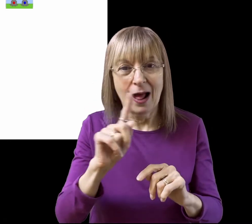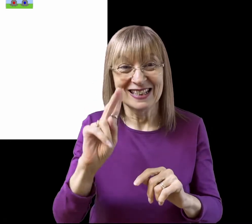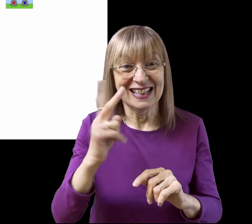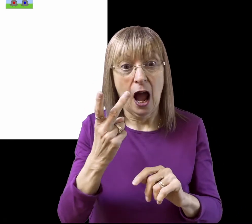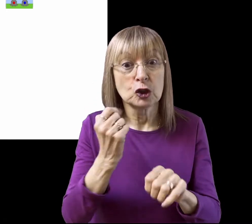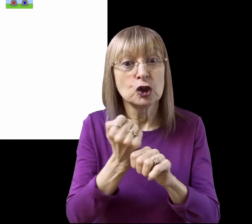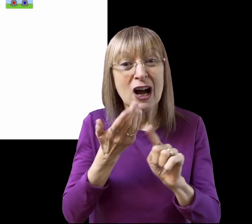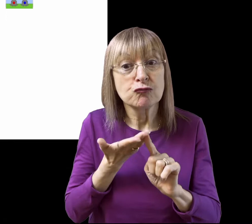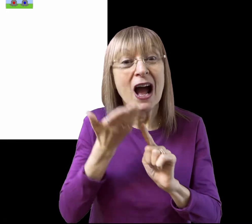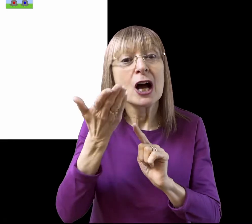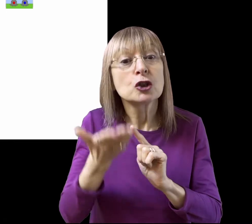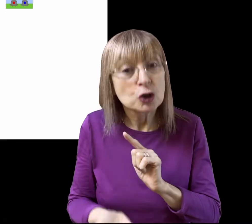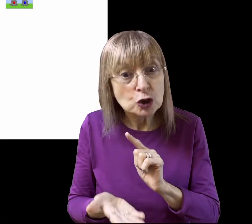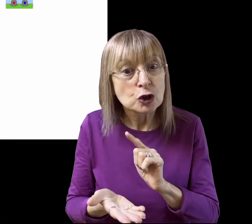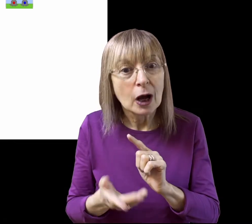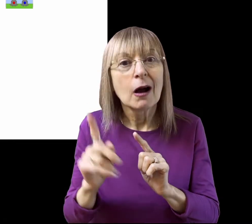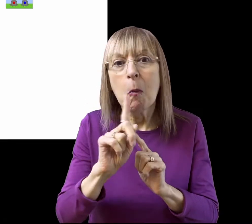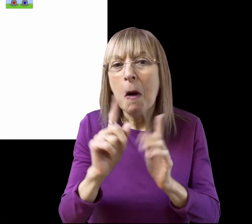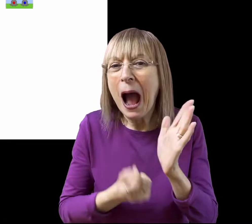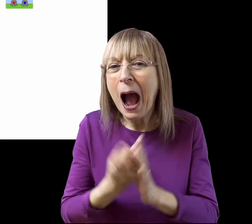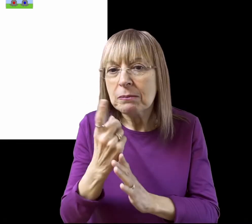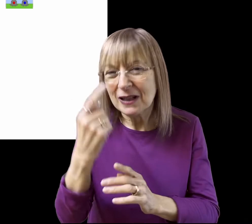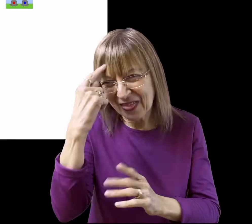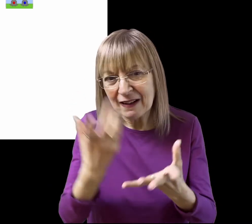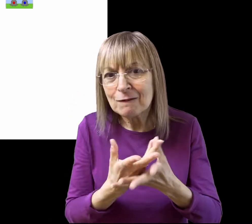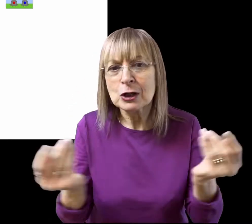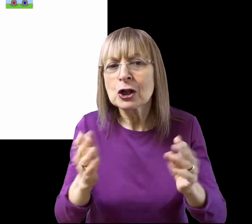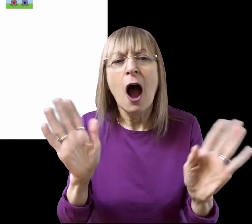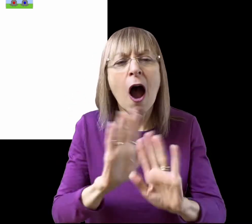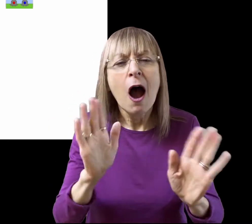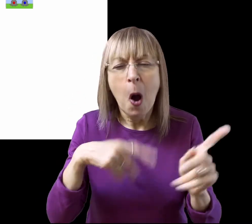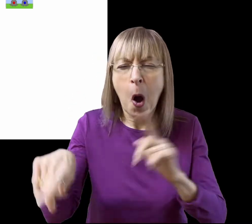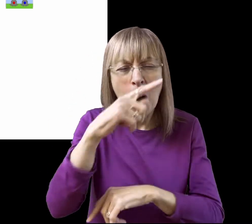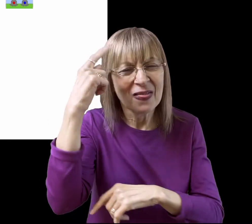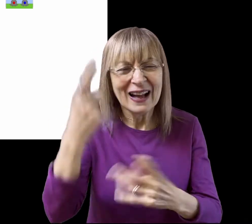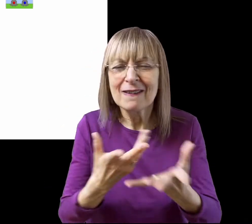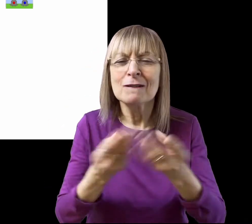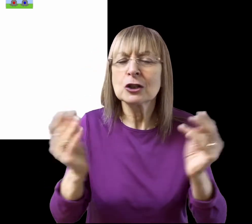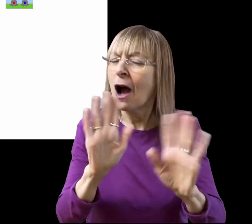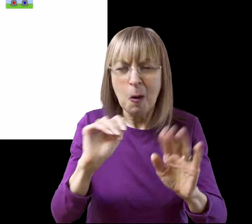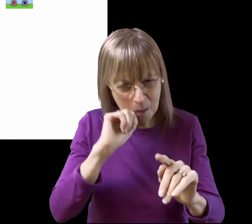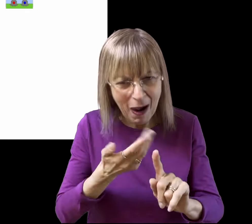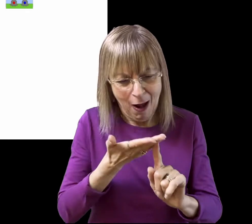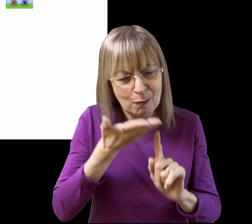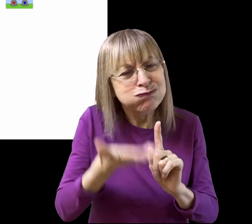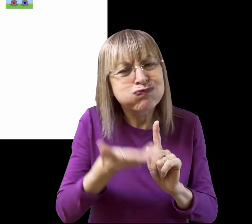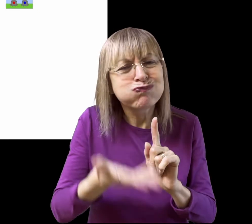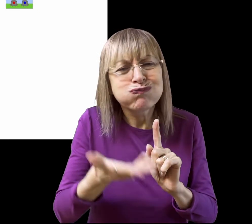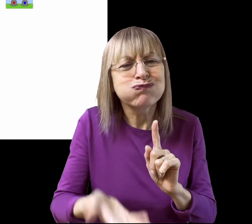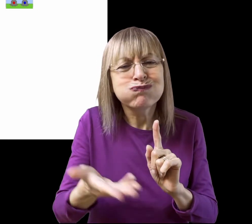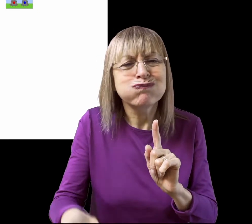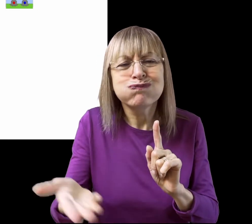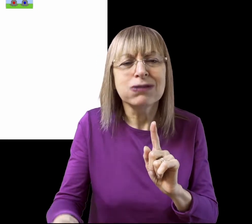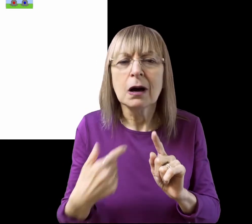pair. What happens next? And no, they don't die. If any of you said they die, they never die. I never said that